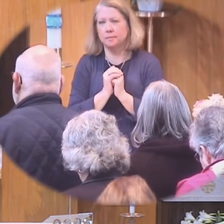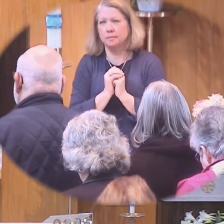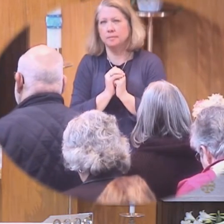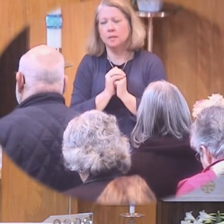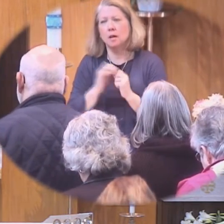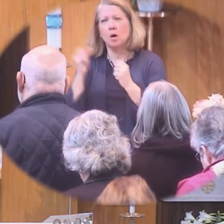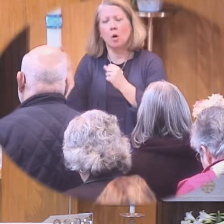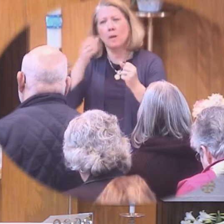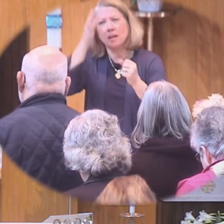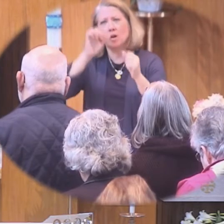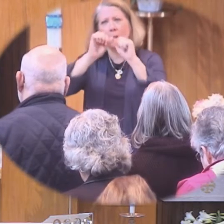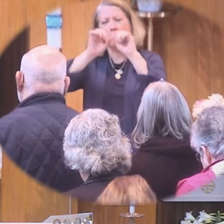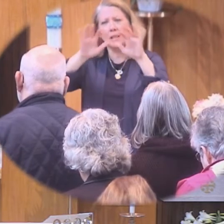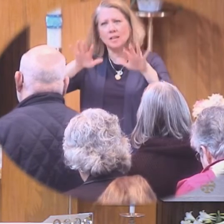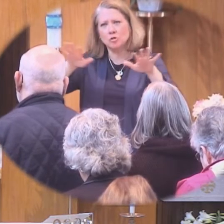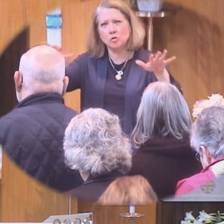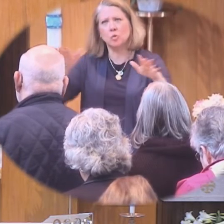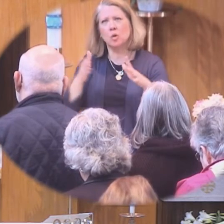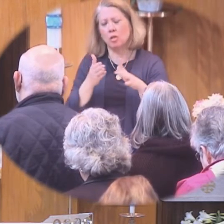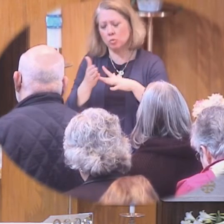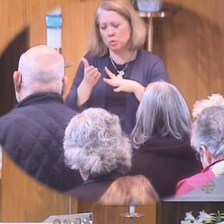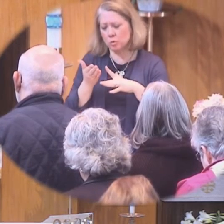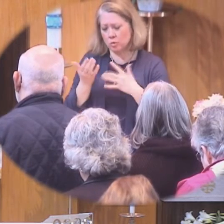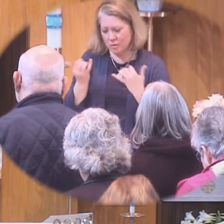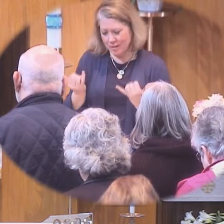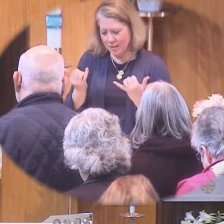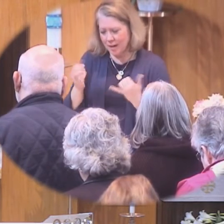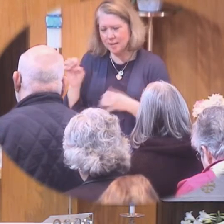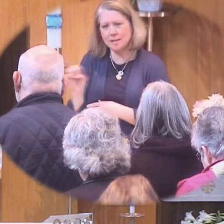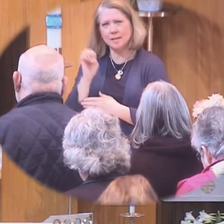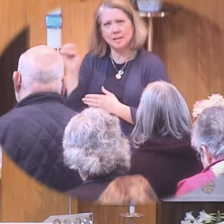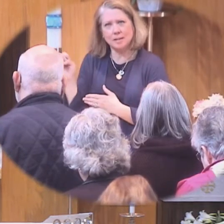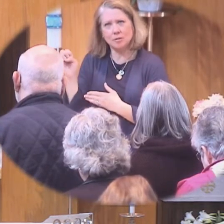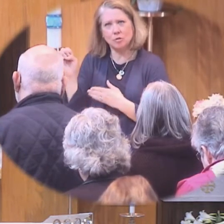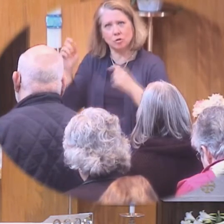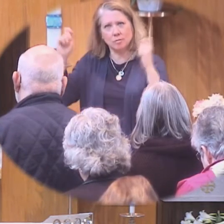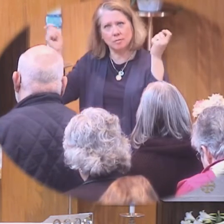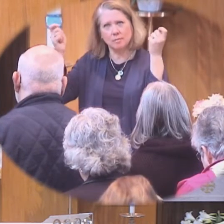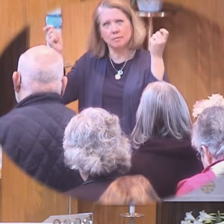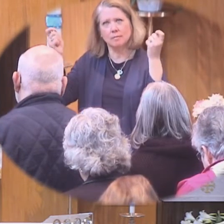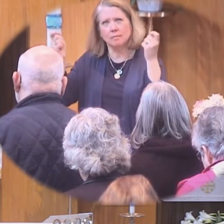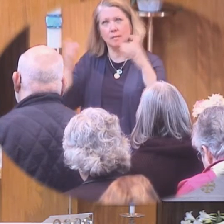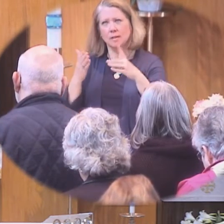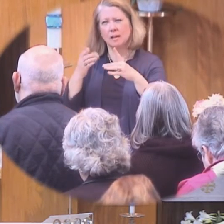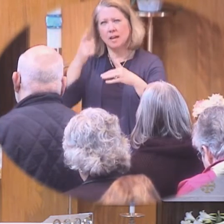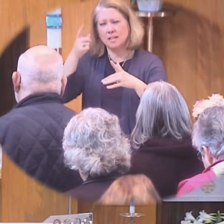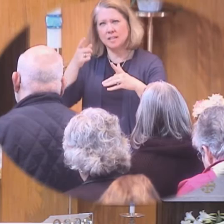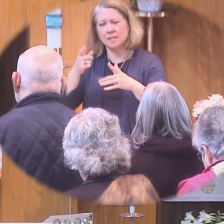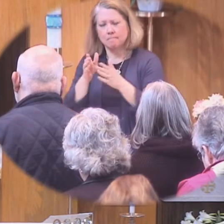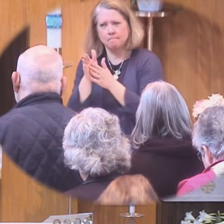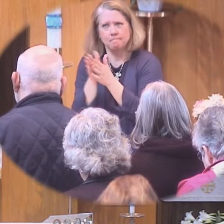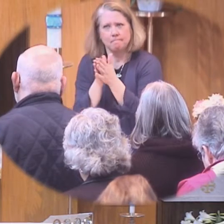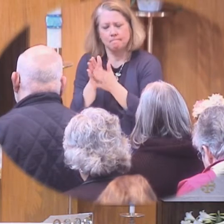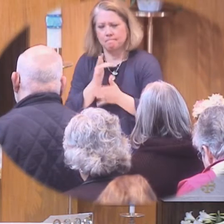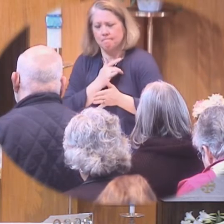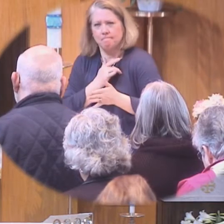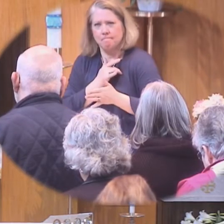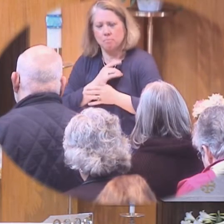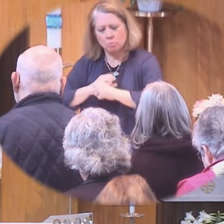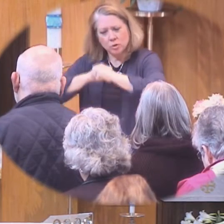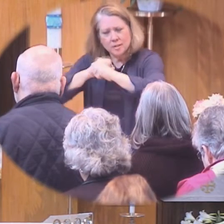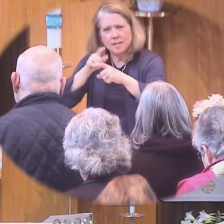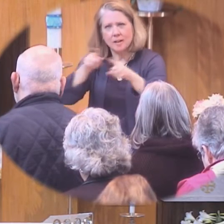May Almighty God bless you through today's Easter solemnity, and in his compassion defend you from every assault of